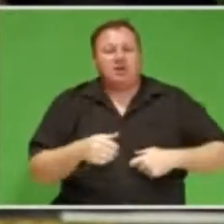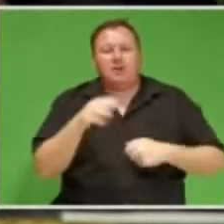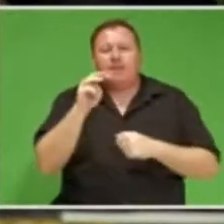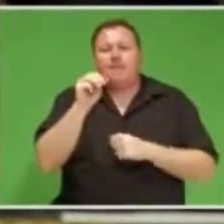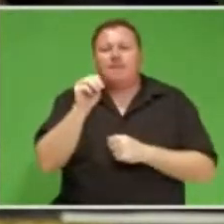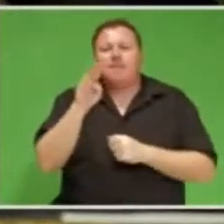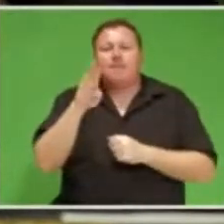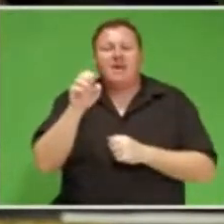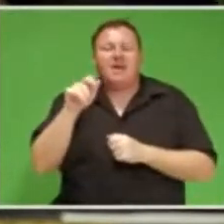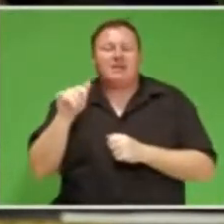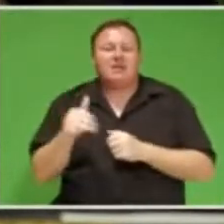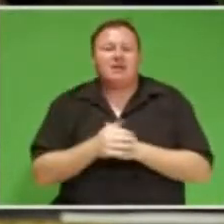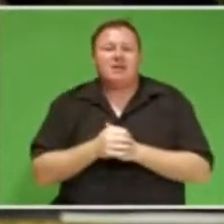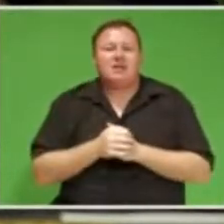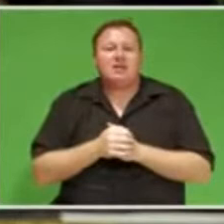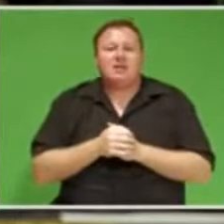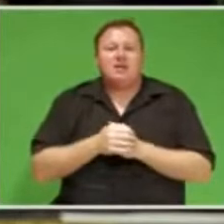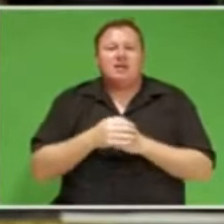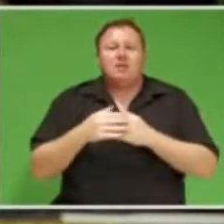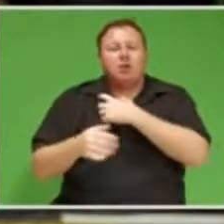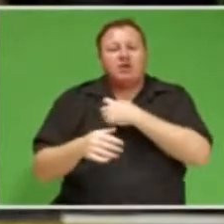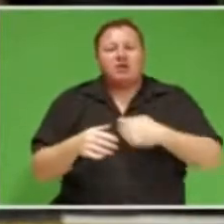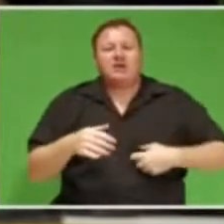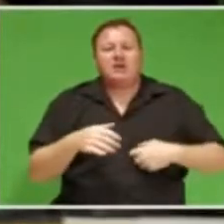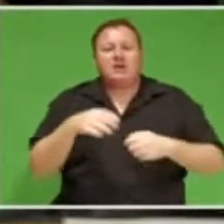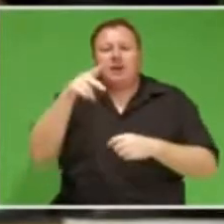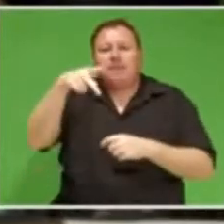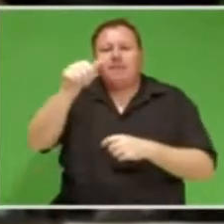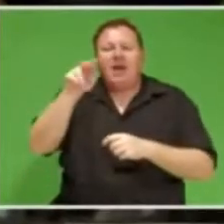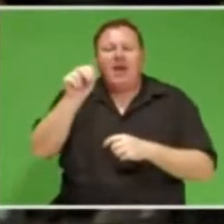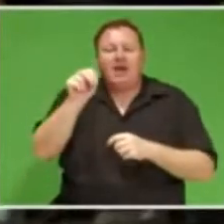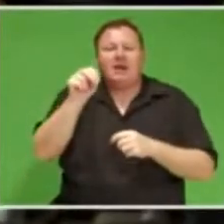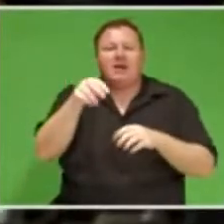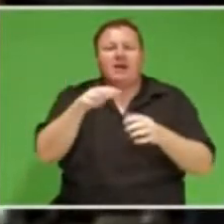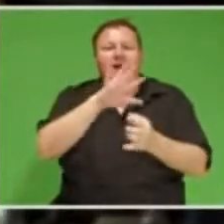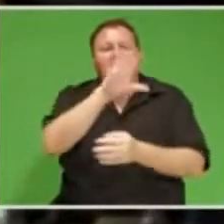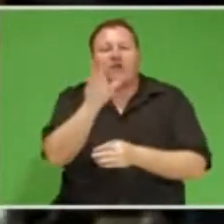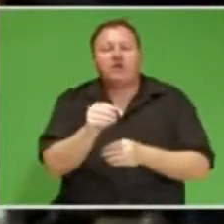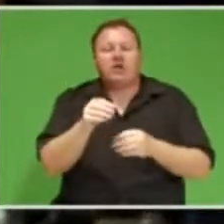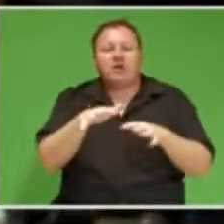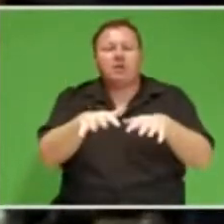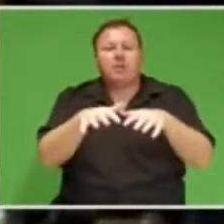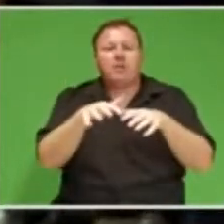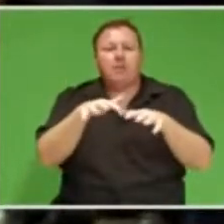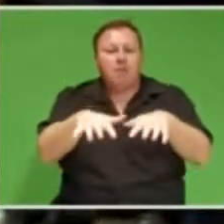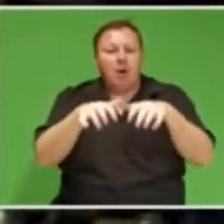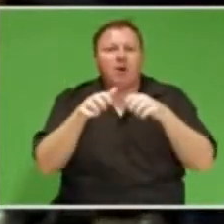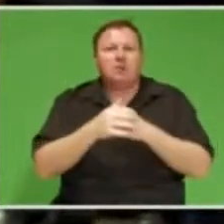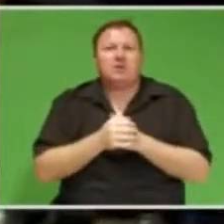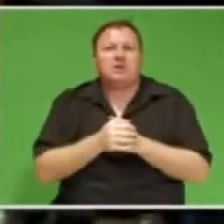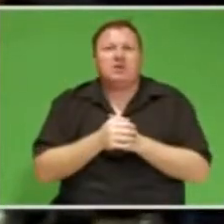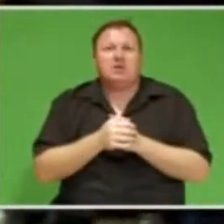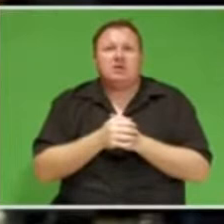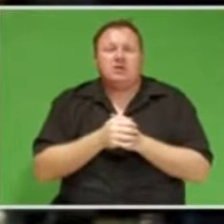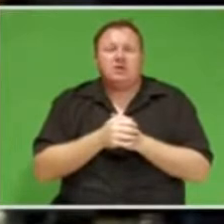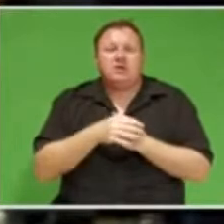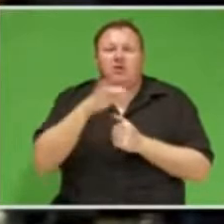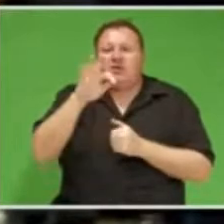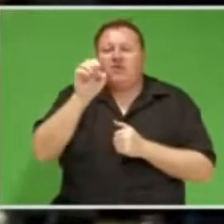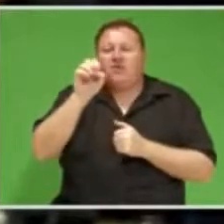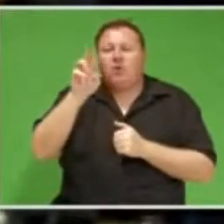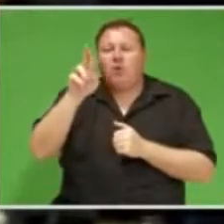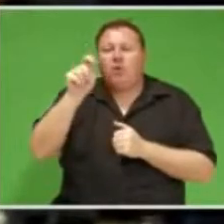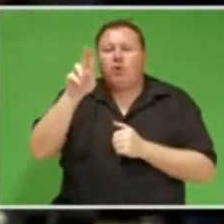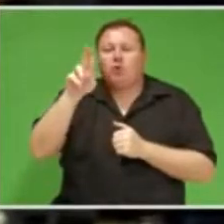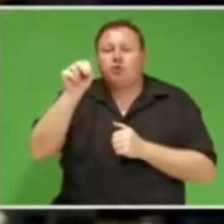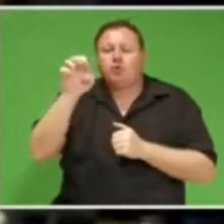President of the Pan-African Parliament, the Right Honorable Chief Fortune Charumbira,